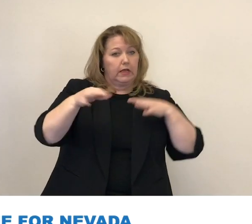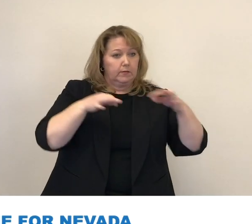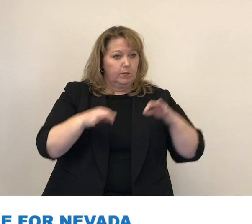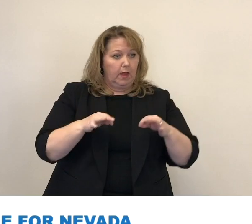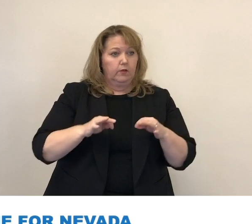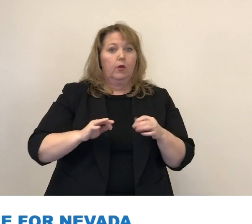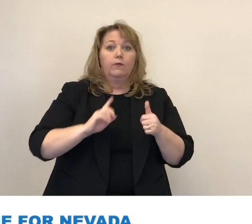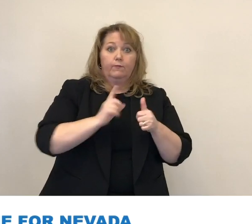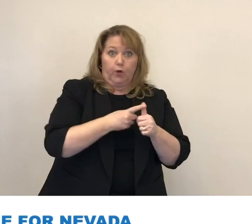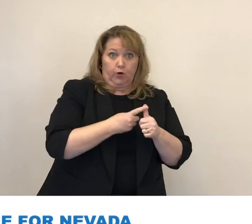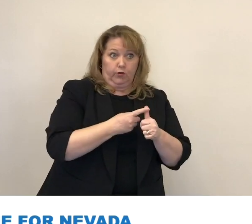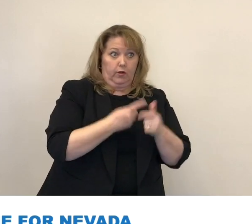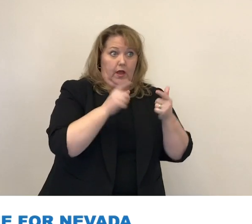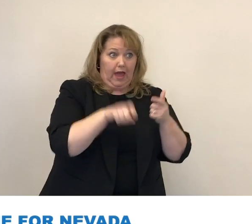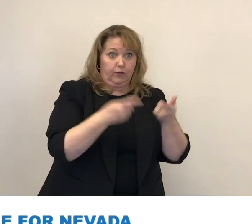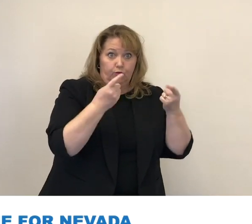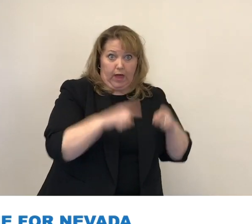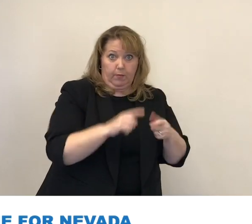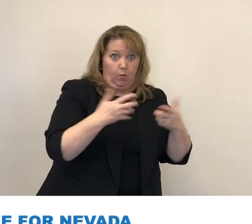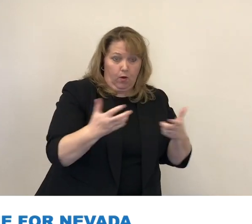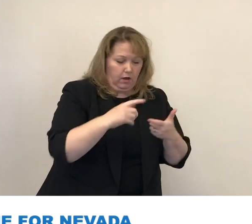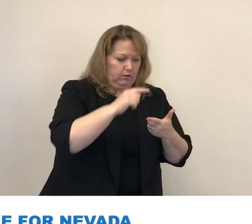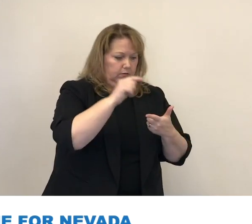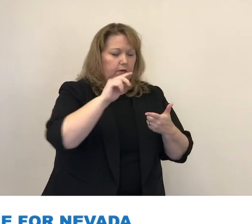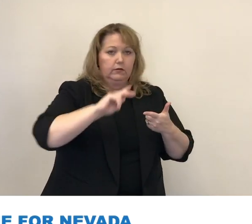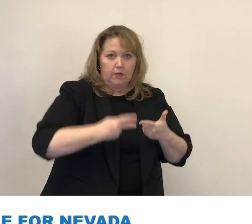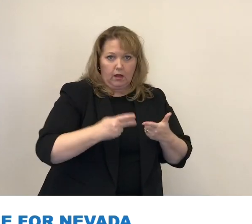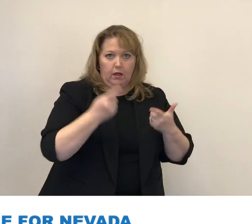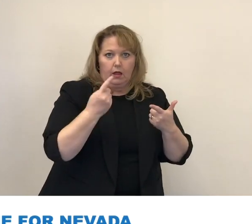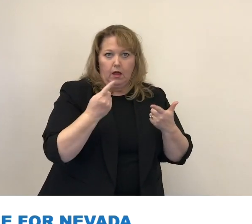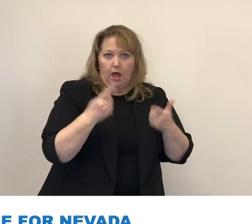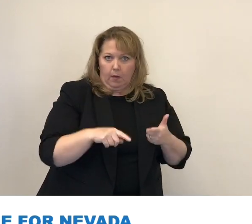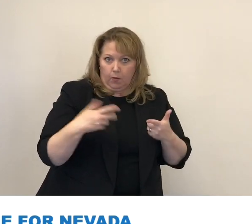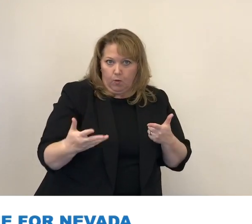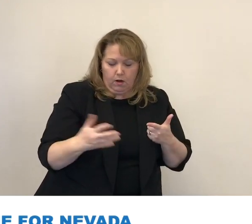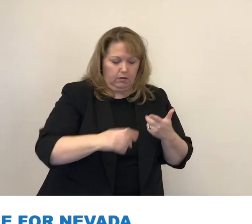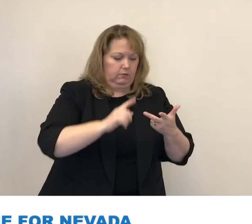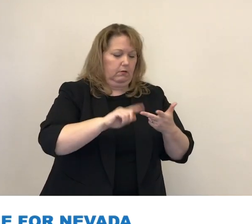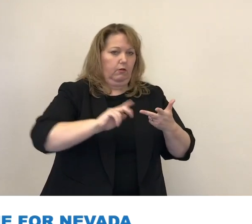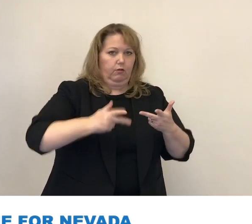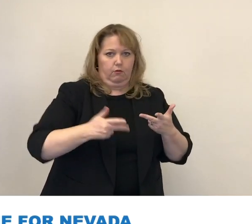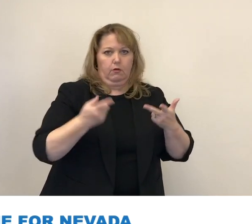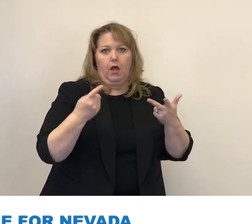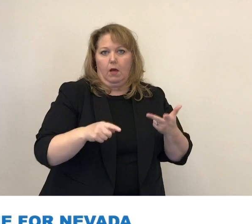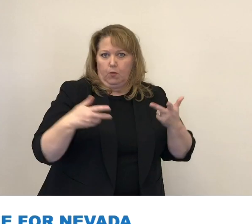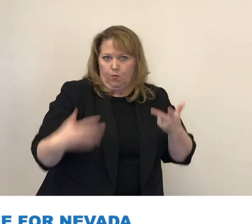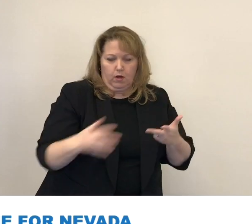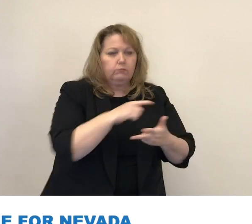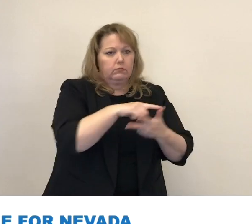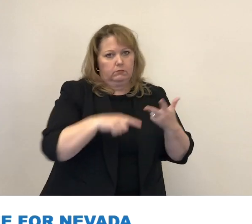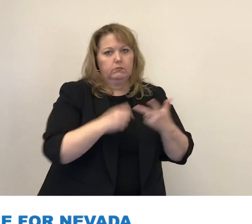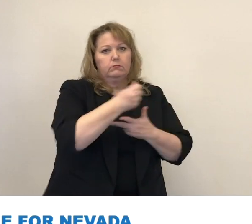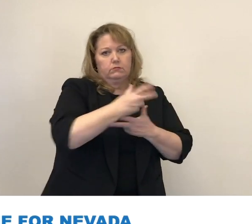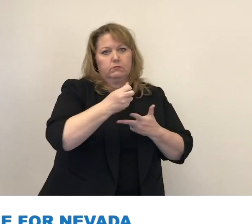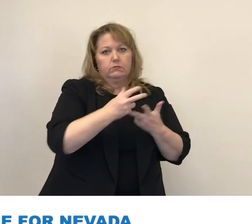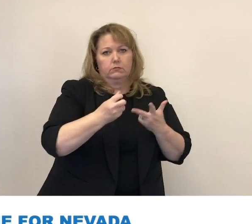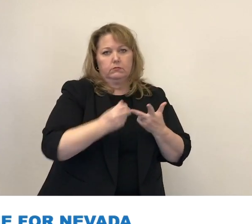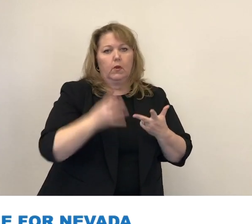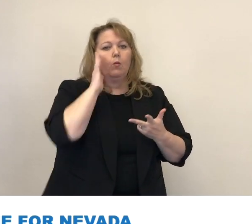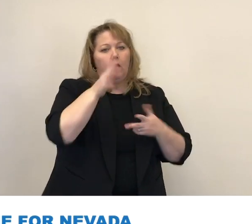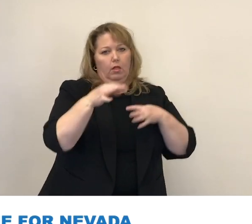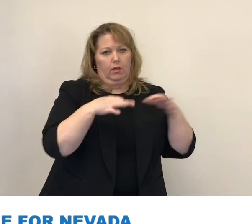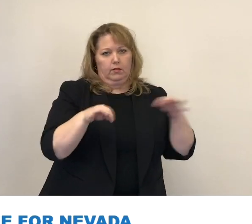approach begins. So next week, we'll be able to provide you with more detail as it relates to our modeling, metrics, and criteria that are going to